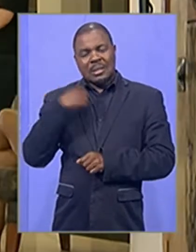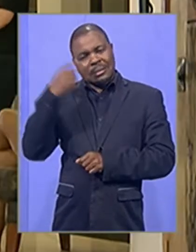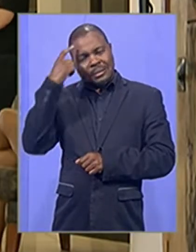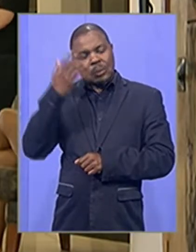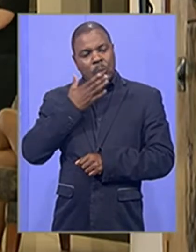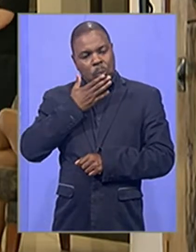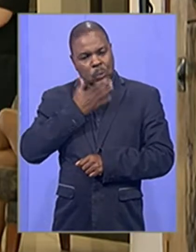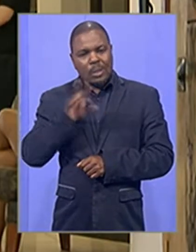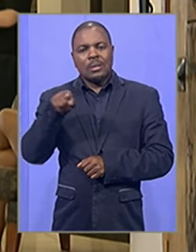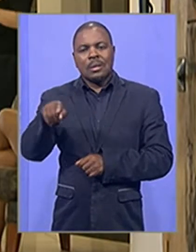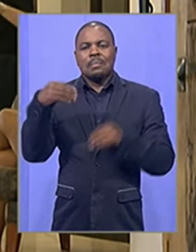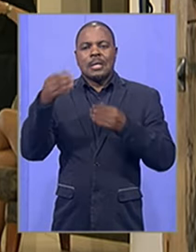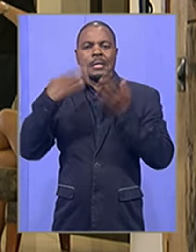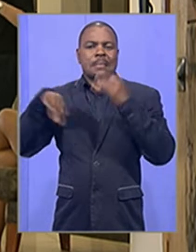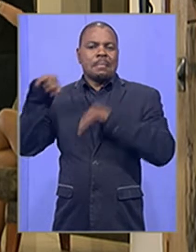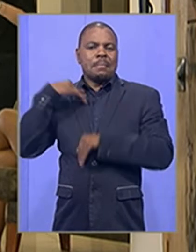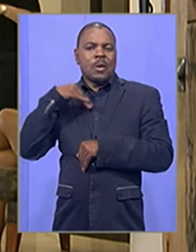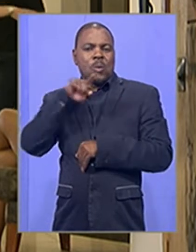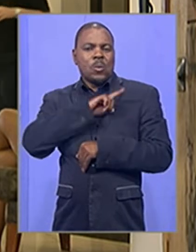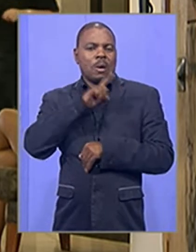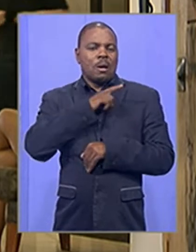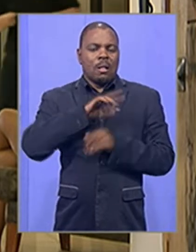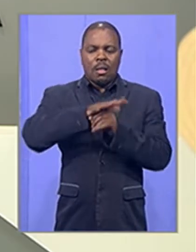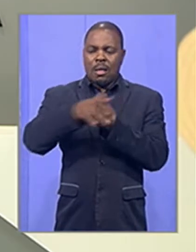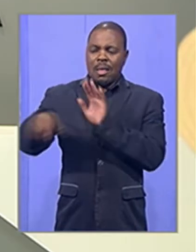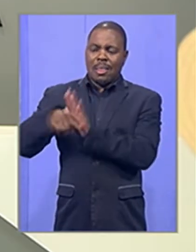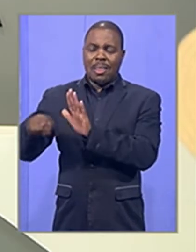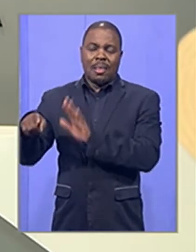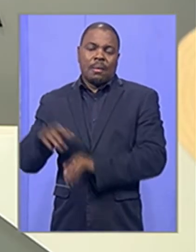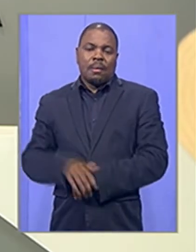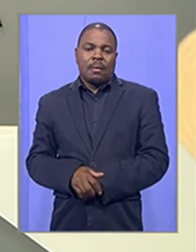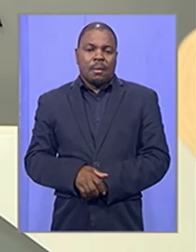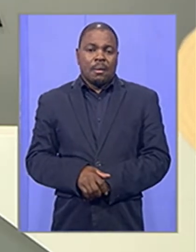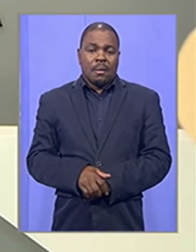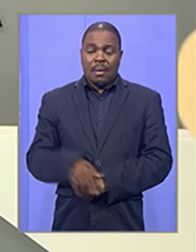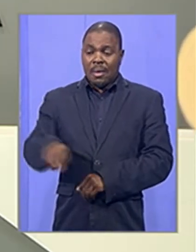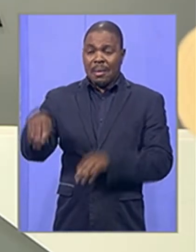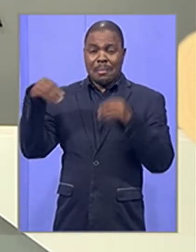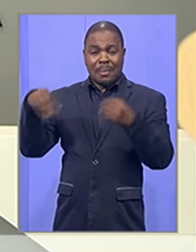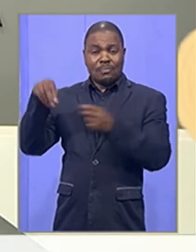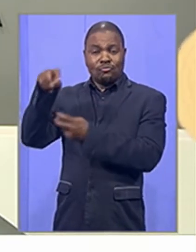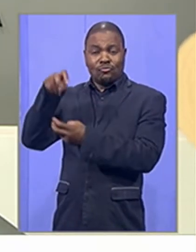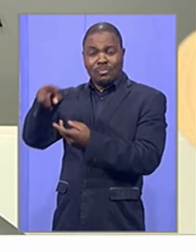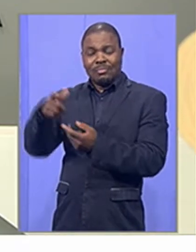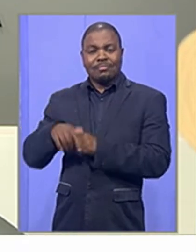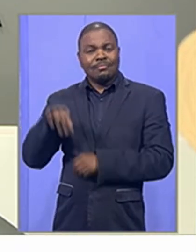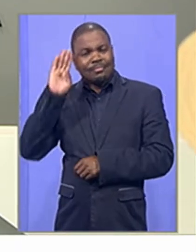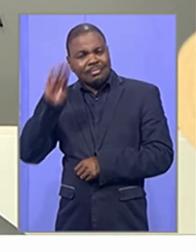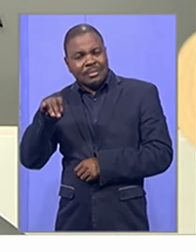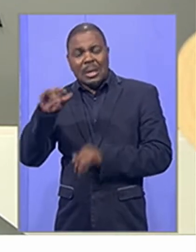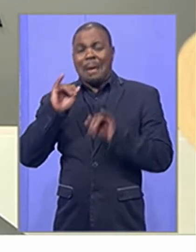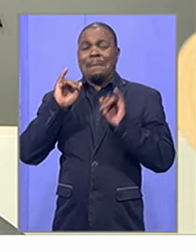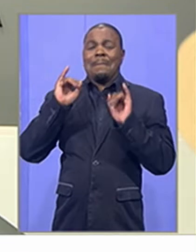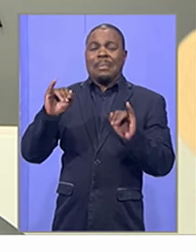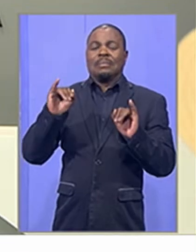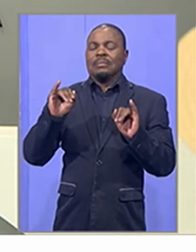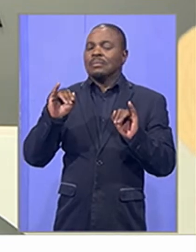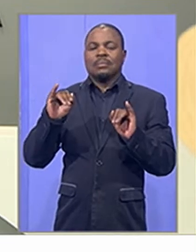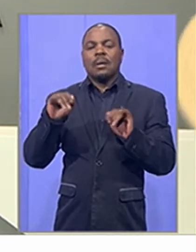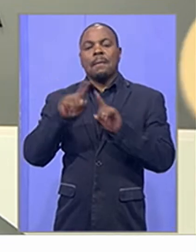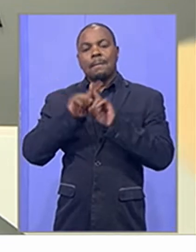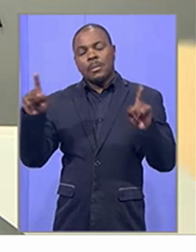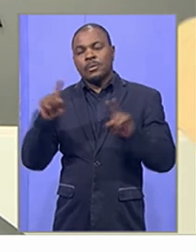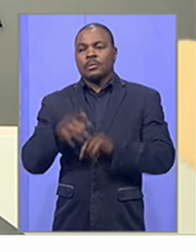tsepamisa kgwebo morago ga leroborobo. Hospitality industry was knocked very, very badly. It actually crumbled a lot